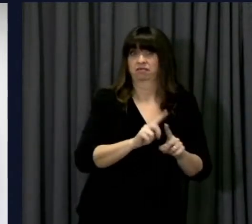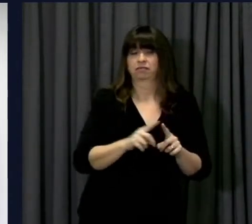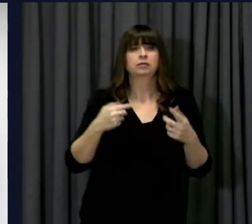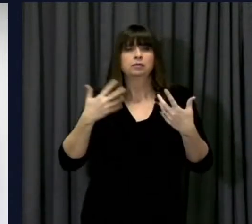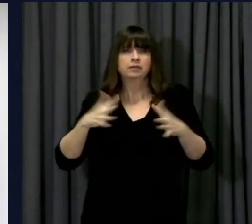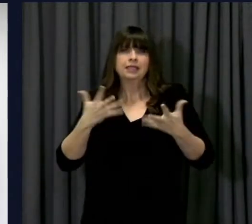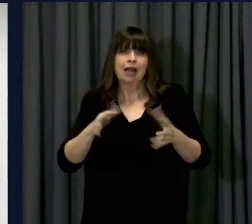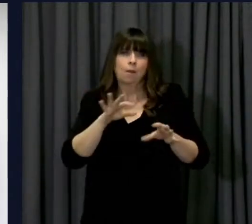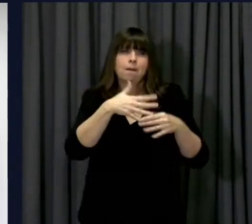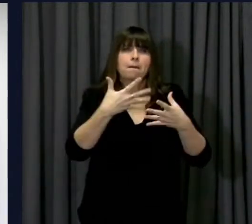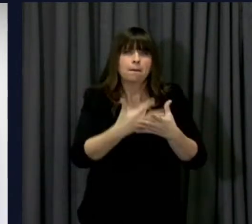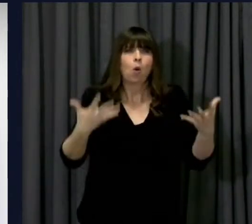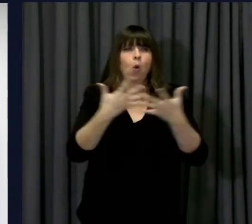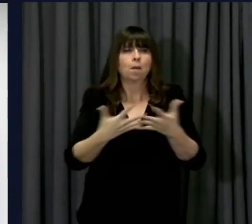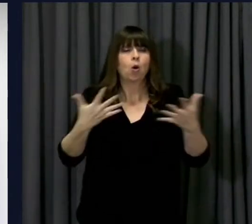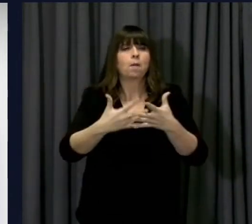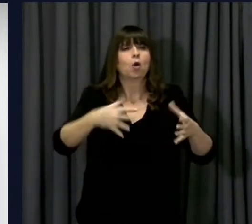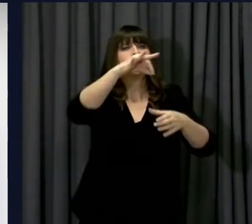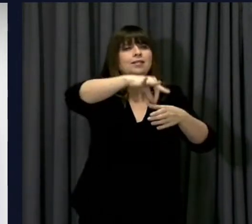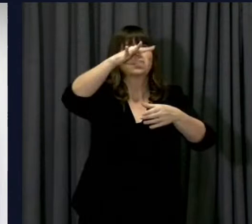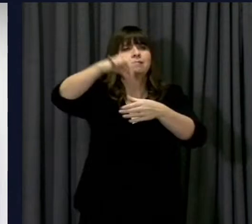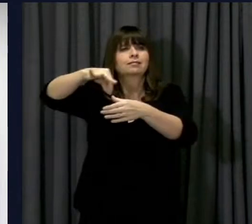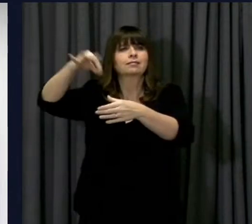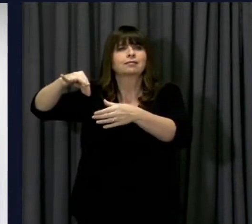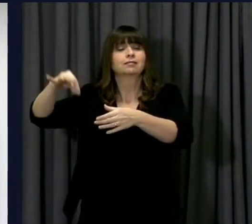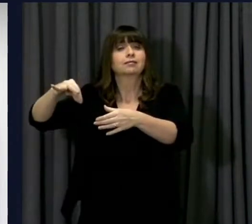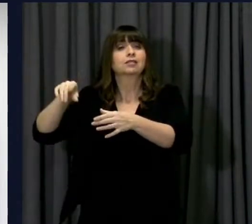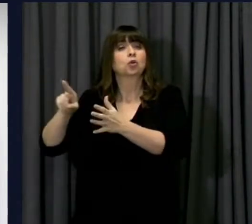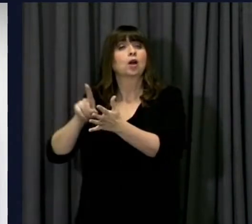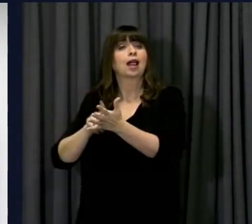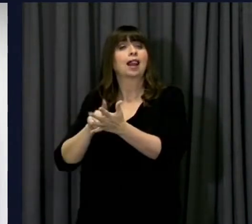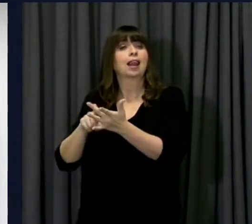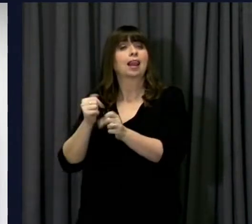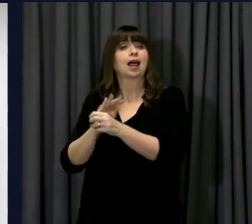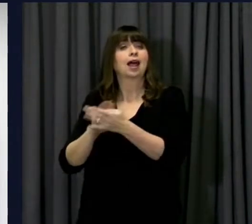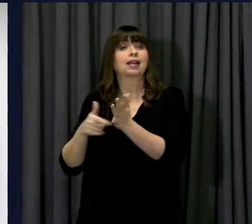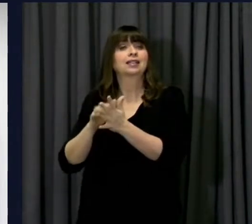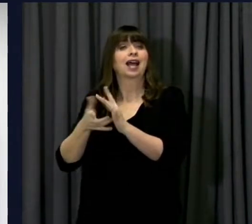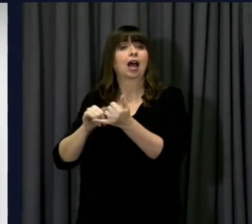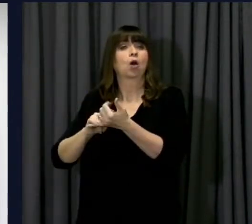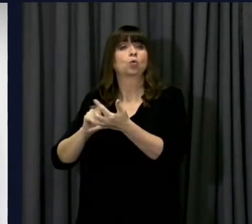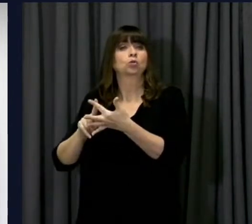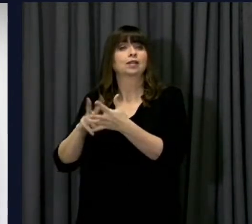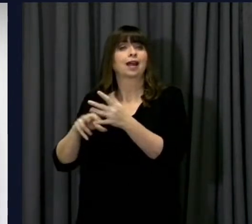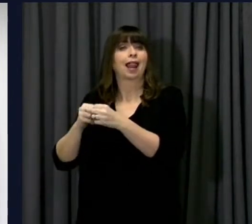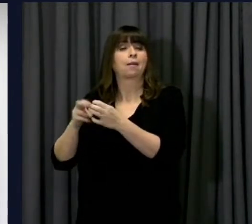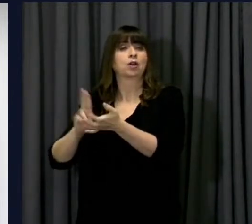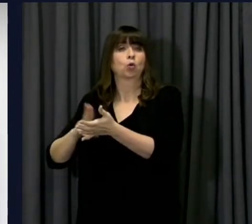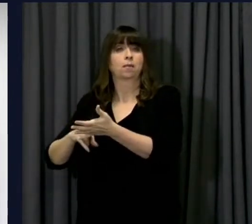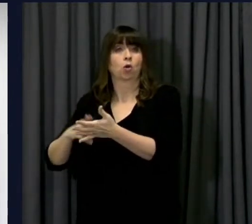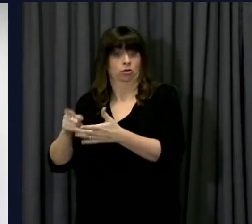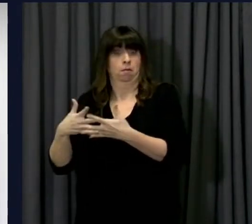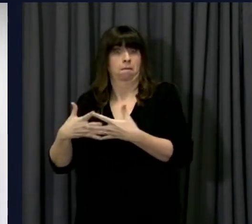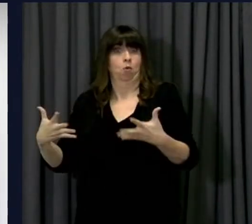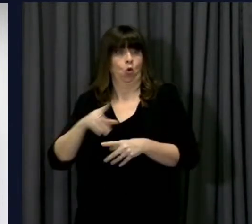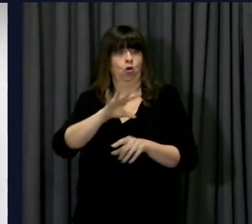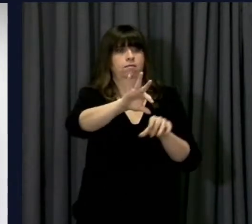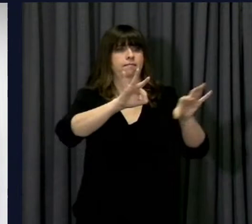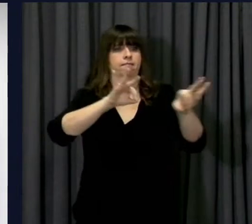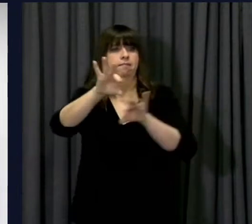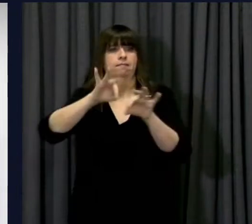to access more samples from tests processed at the Lighthouse Lab in Newport. As a result of all of this